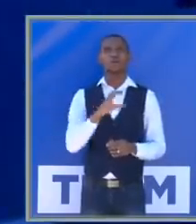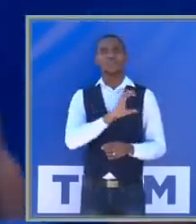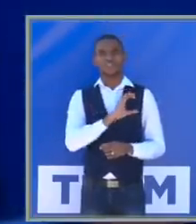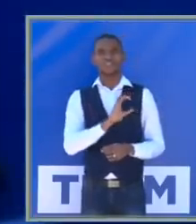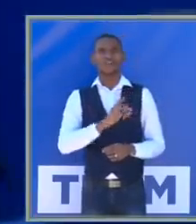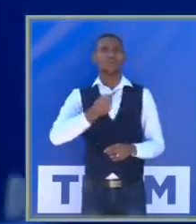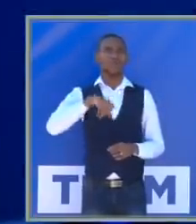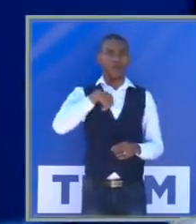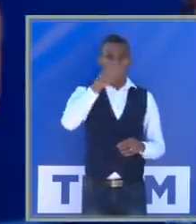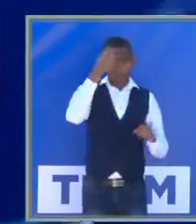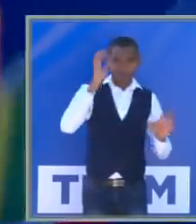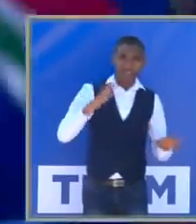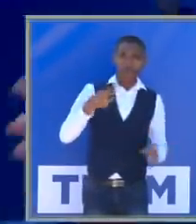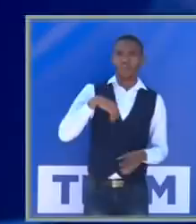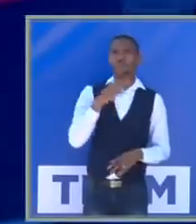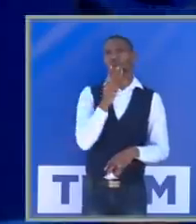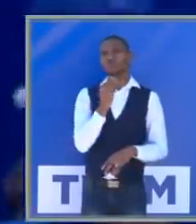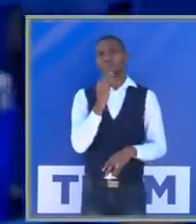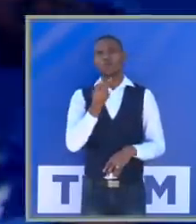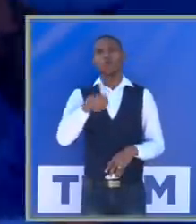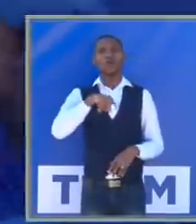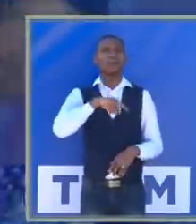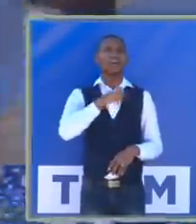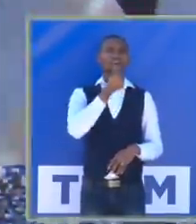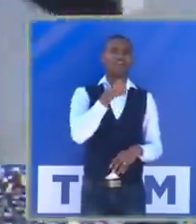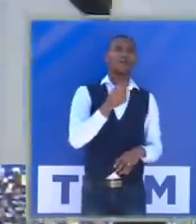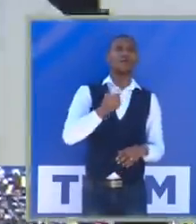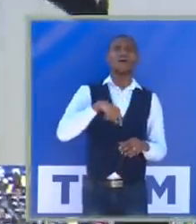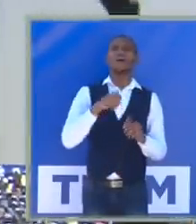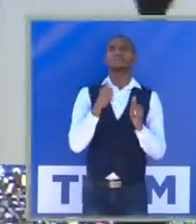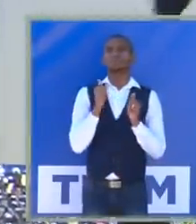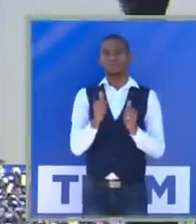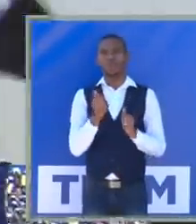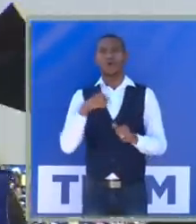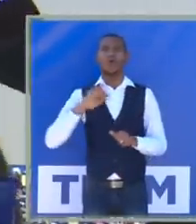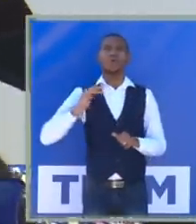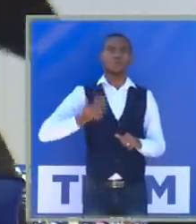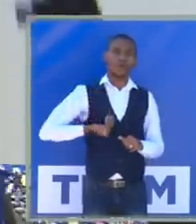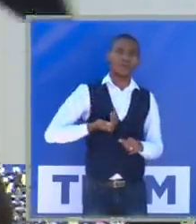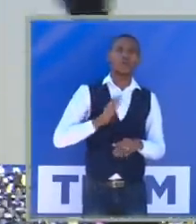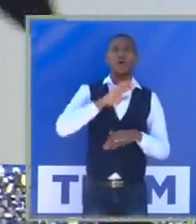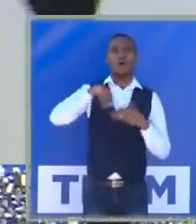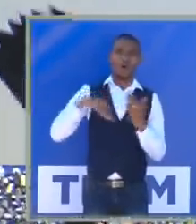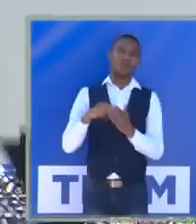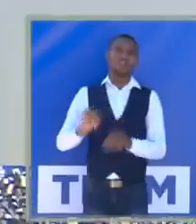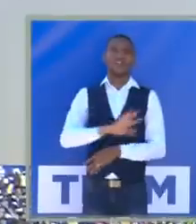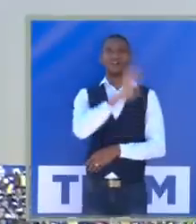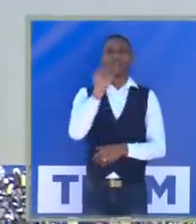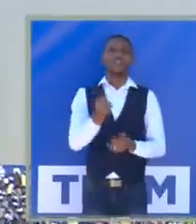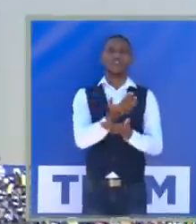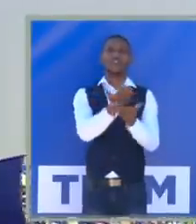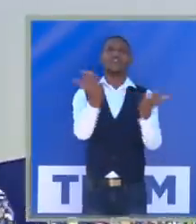we are Muslims, we are Jews, we are gay, we are straight, we are women, we are all South Africans. We are